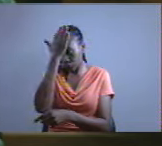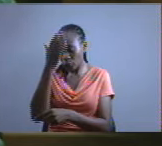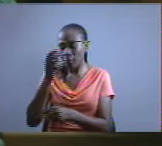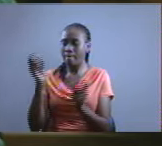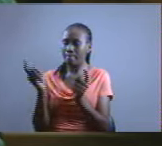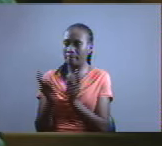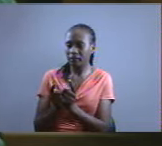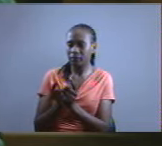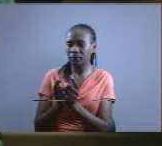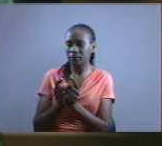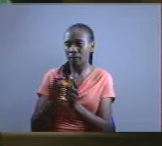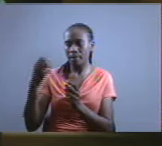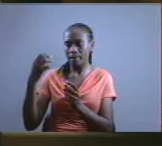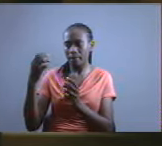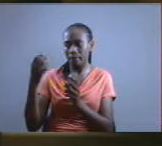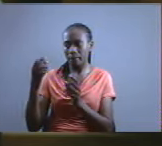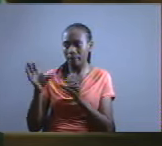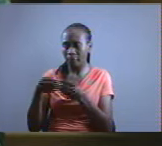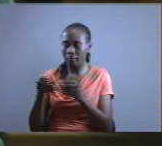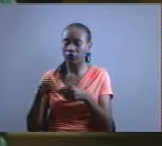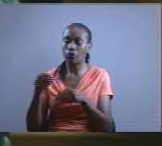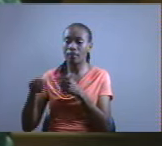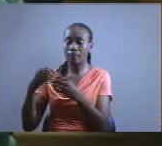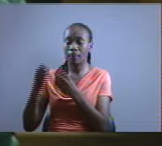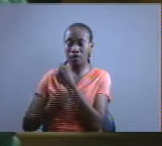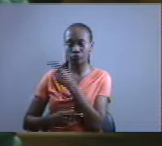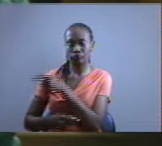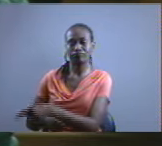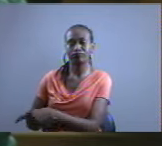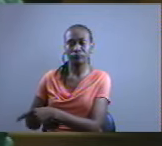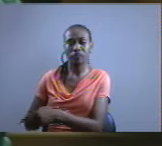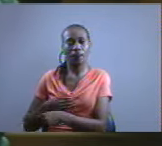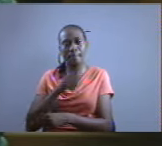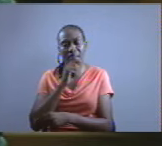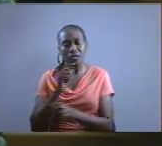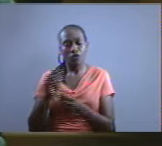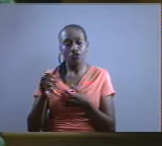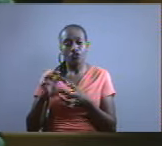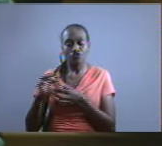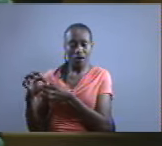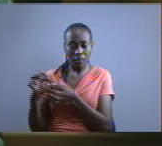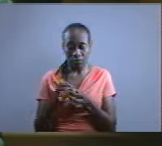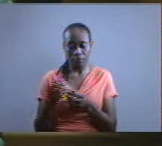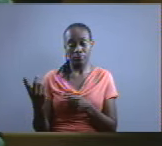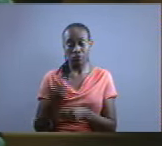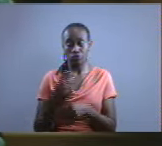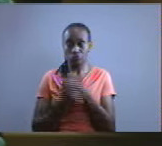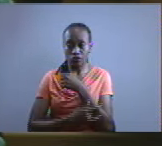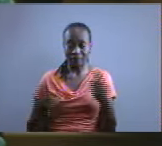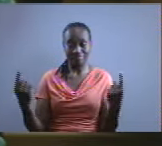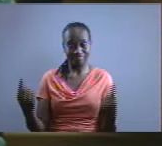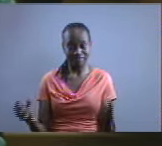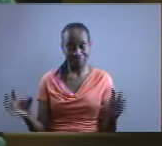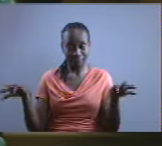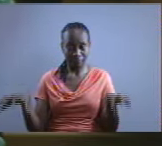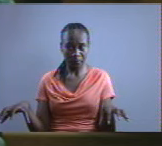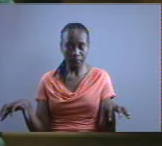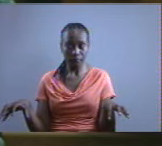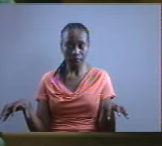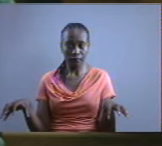Mr. Macky Sall. The visit has also solidified the relationship between South Africa and Senegal, and